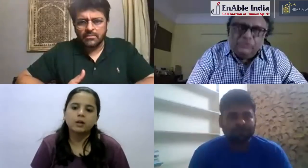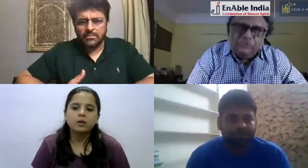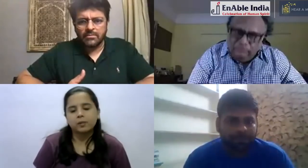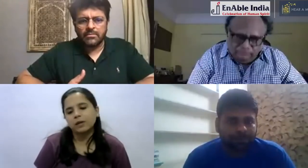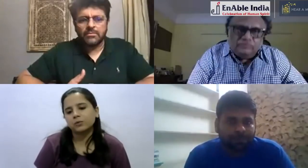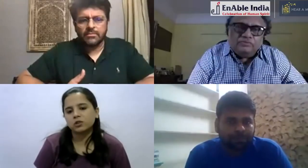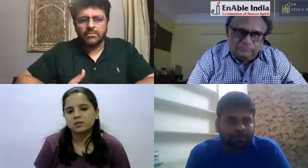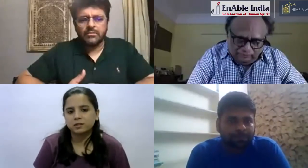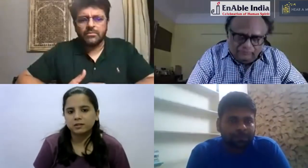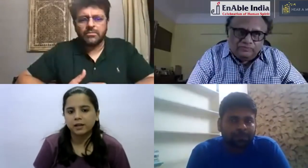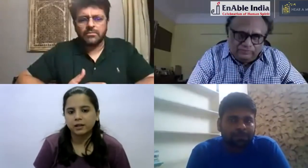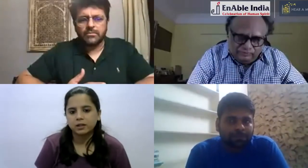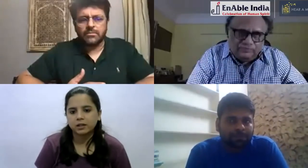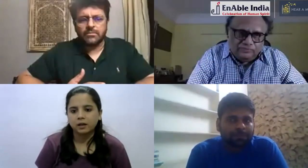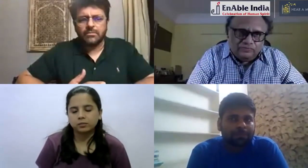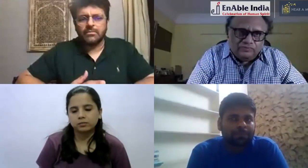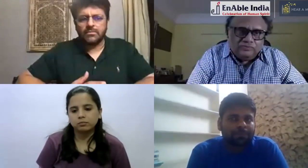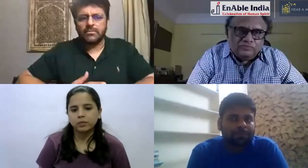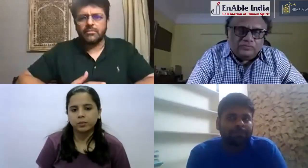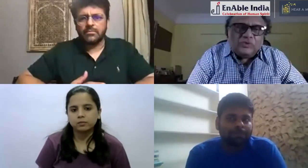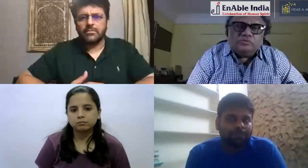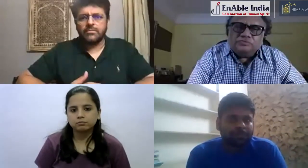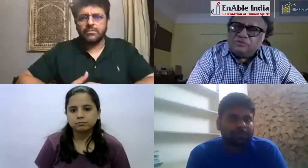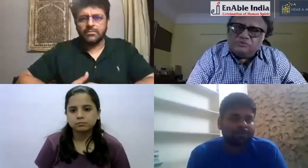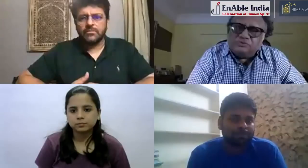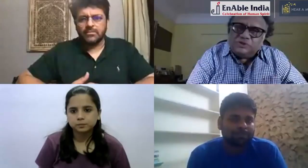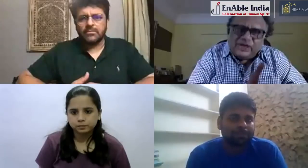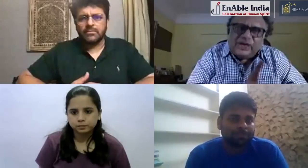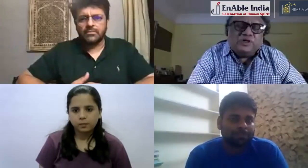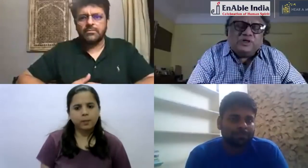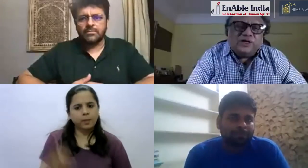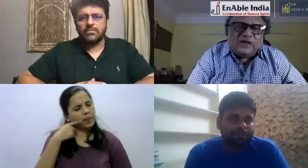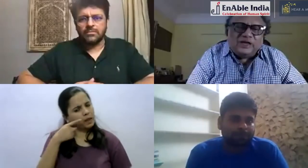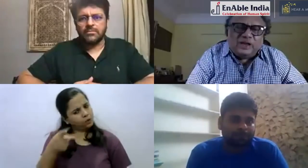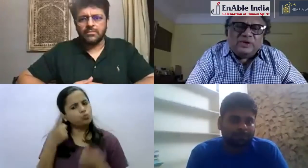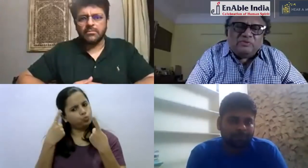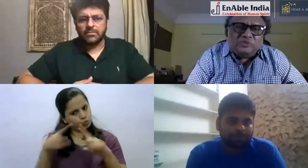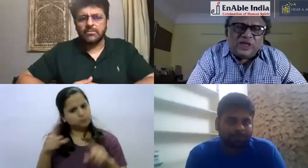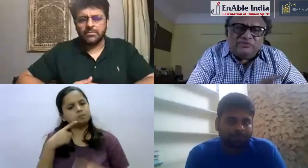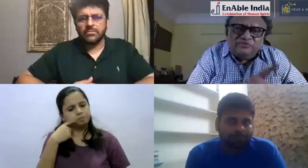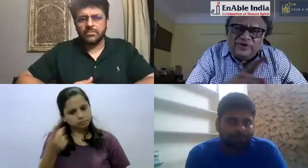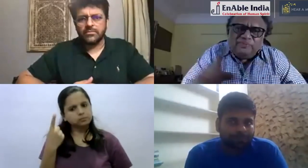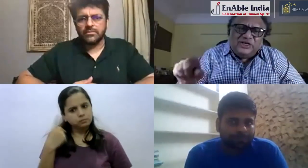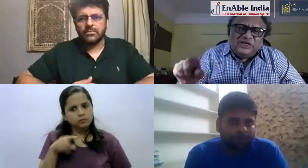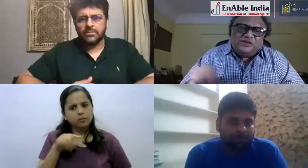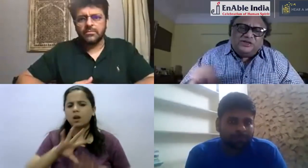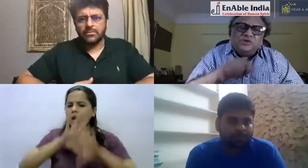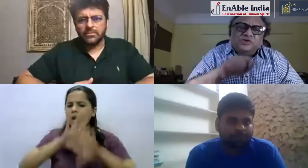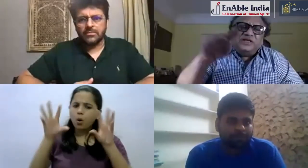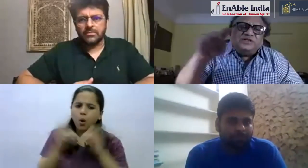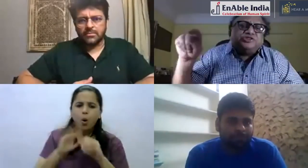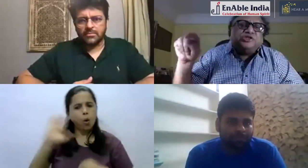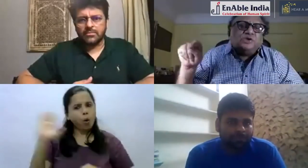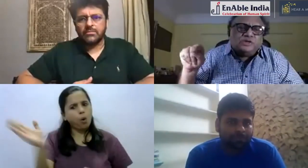right now, I'm just saying it that yeah, maybe. You are absolutely right. I mean, everybody